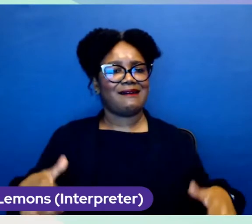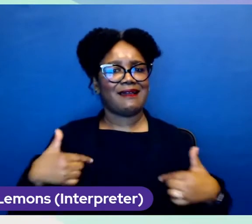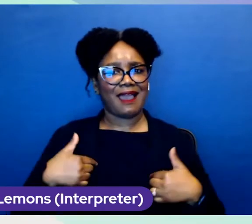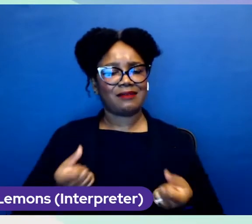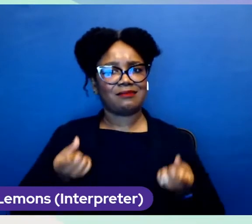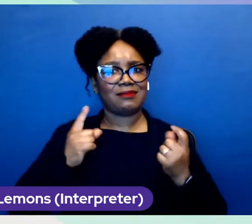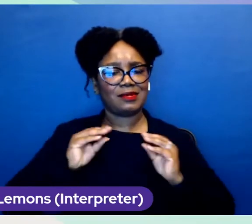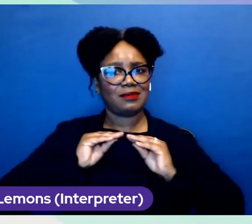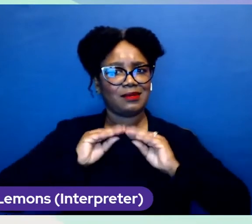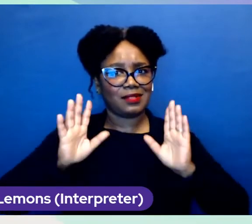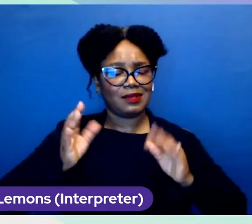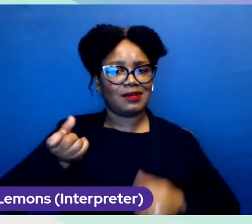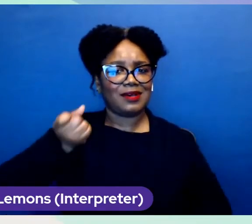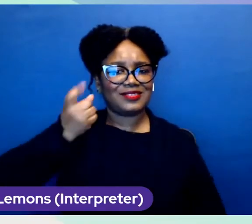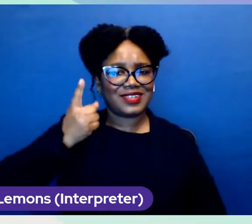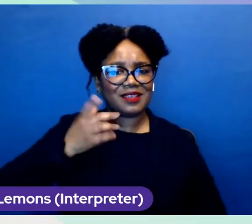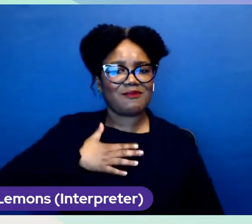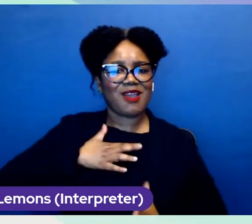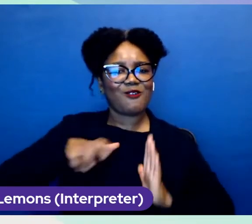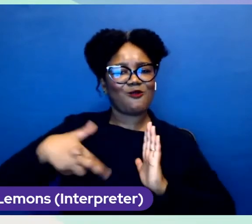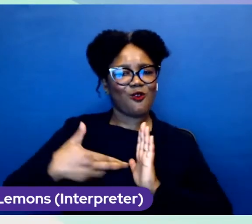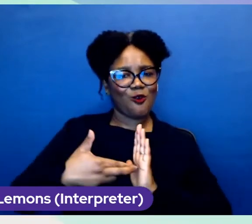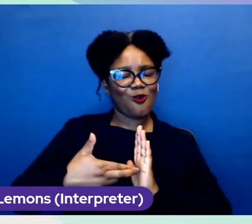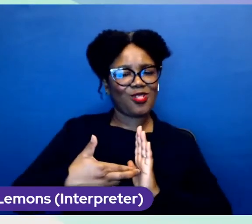a musician, but more so as a Nile citizen.